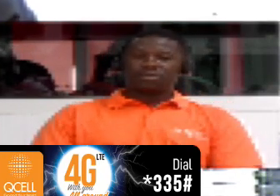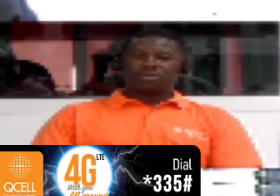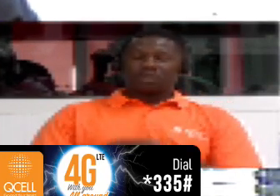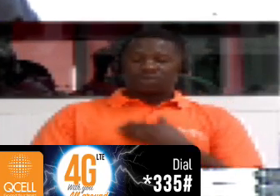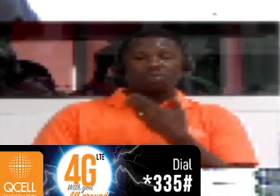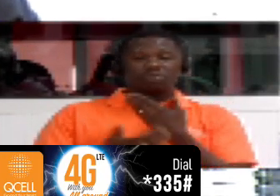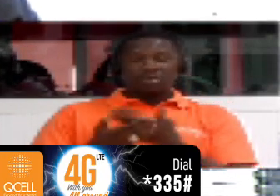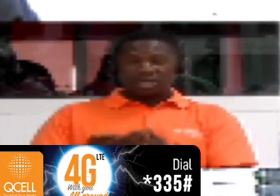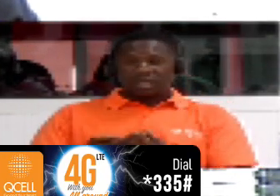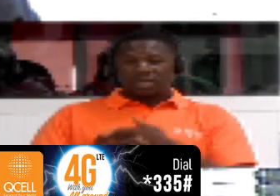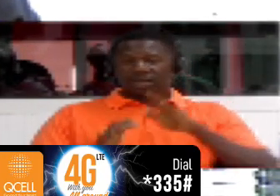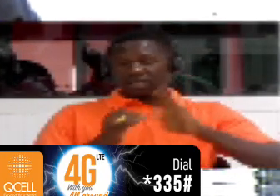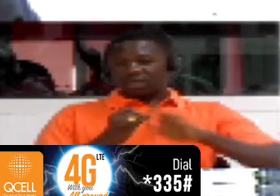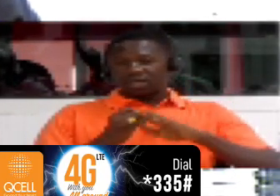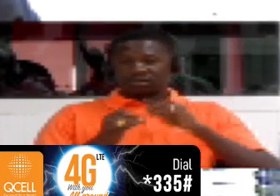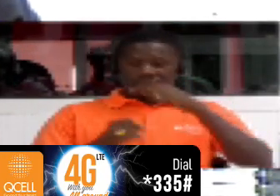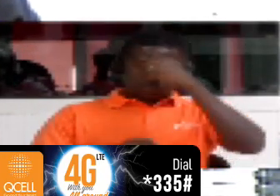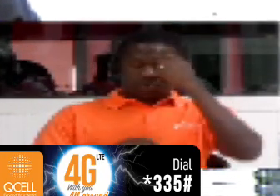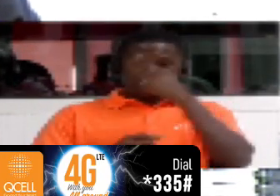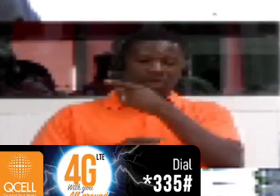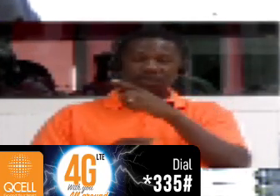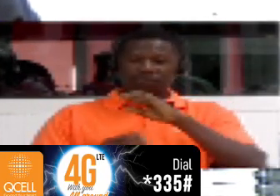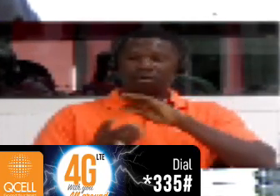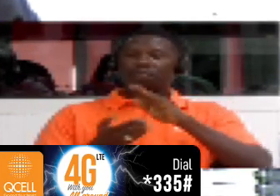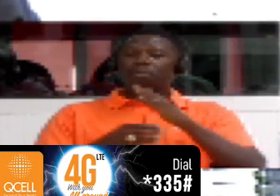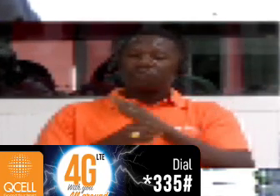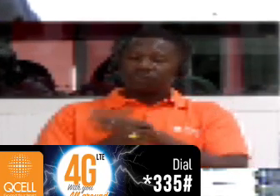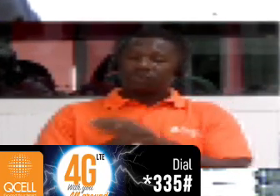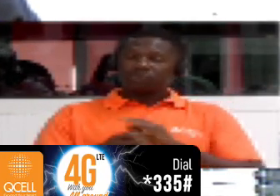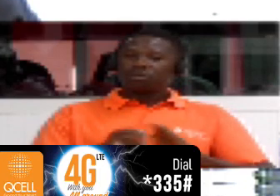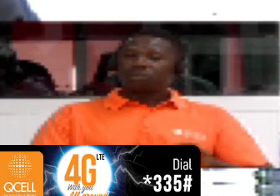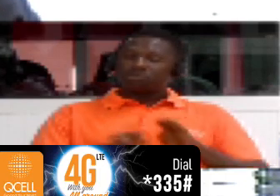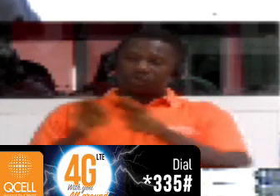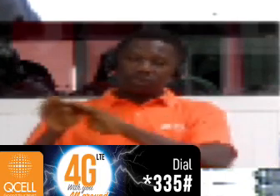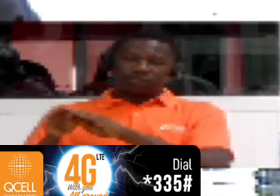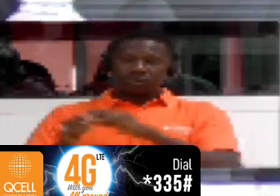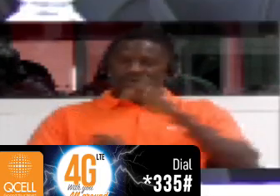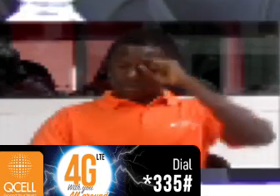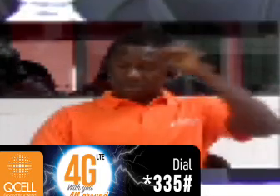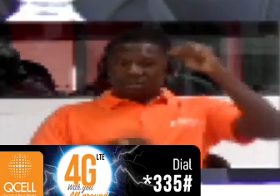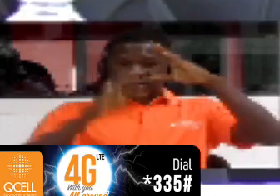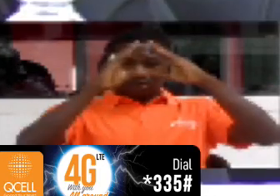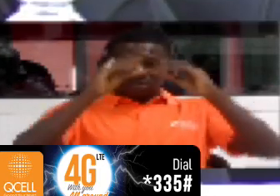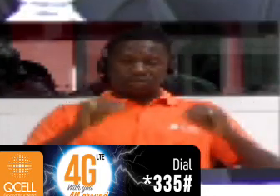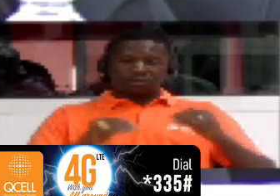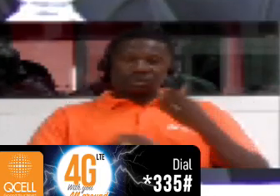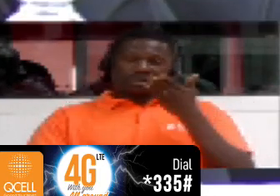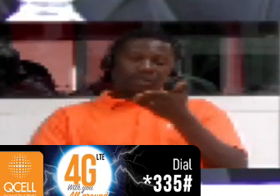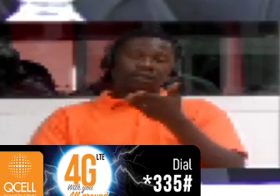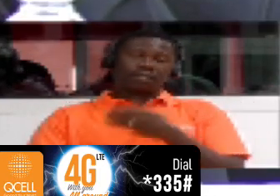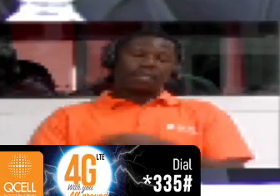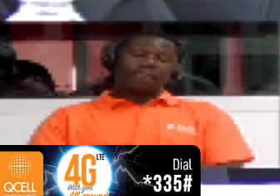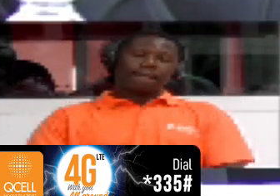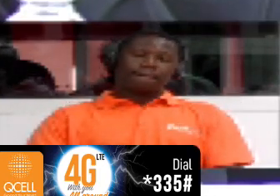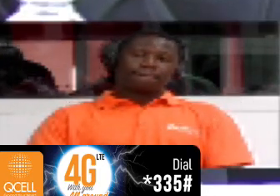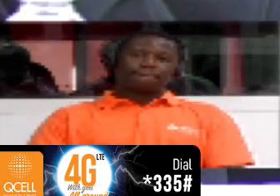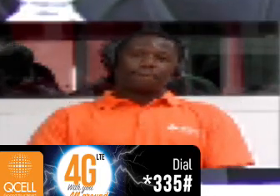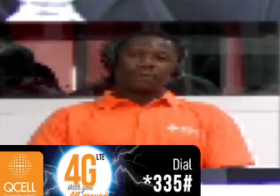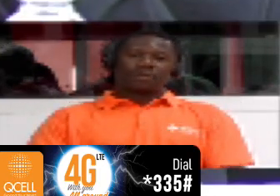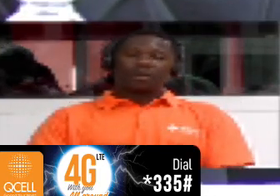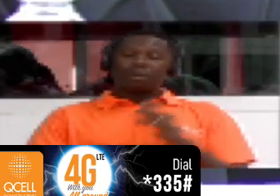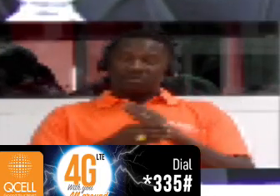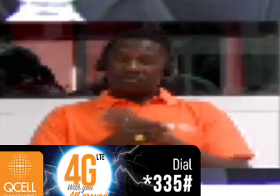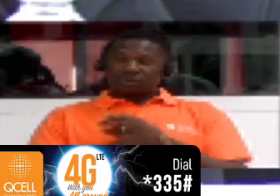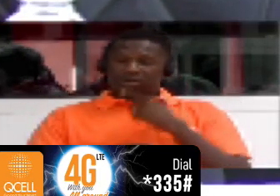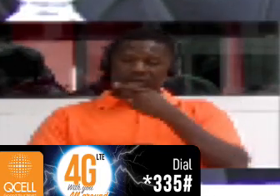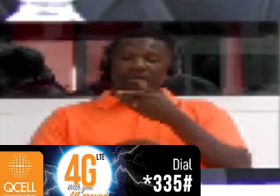House. And that was my last postings before I was moved to the State House. Before we get to the State House, can you just give us briefly what kind of